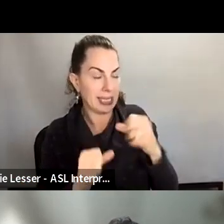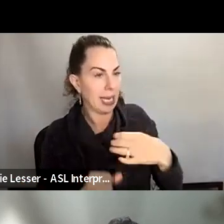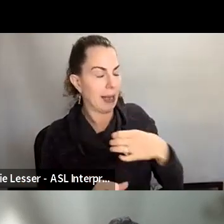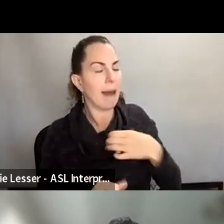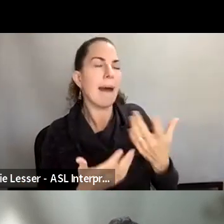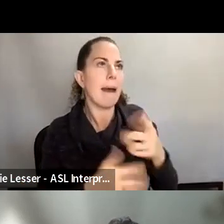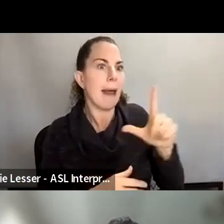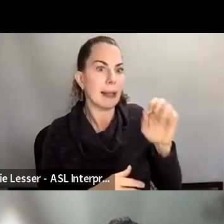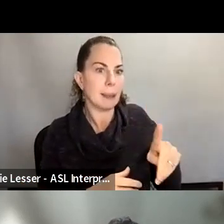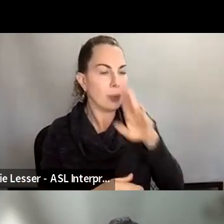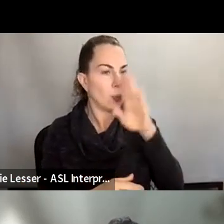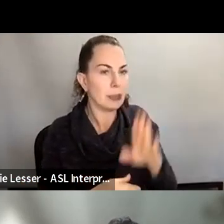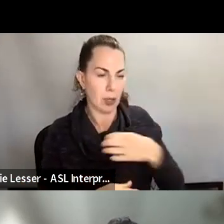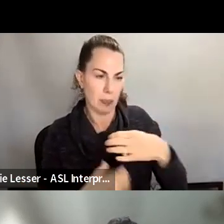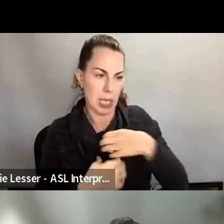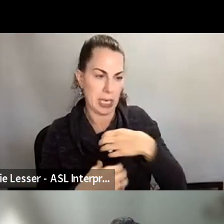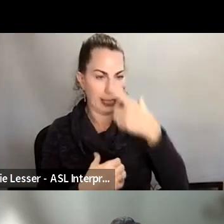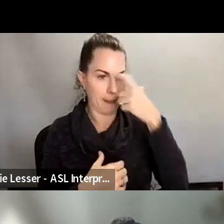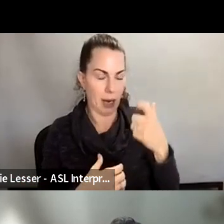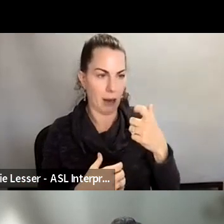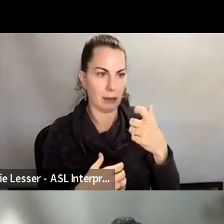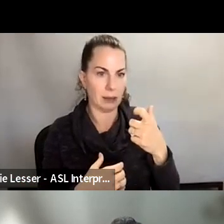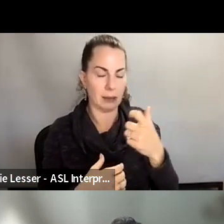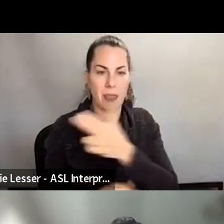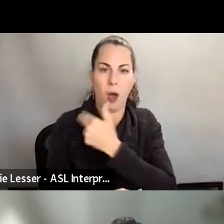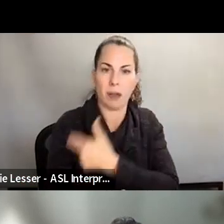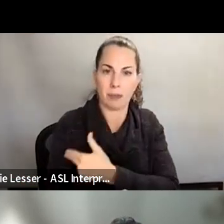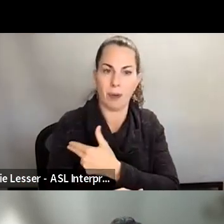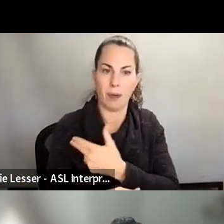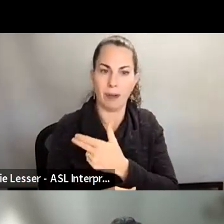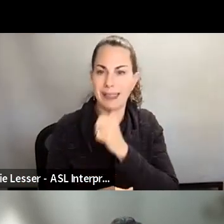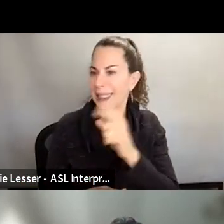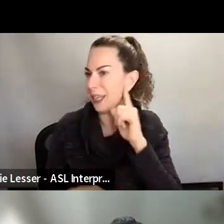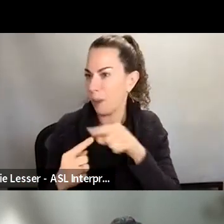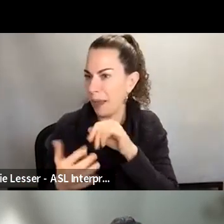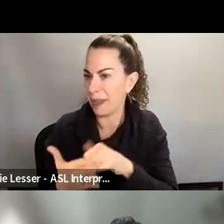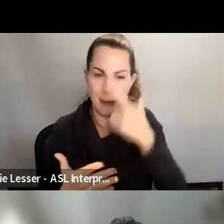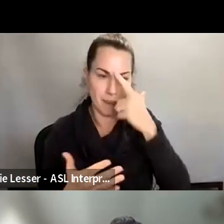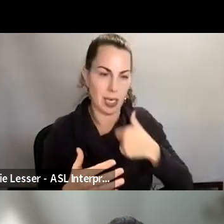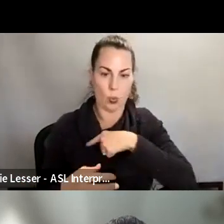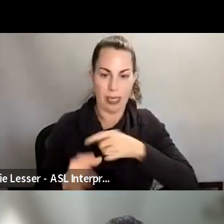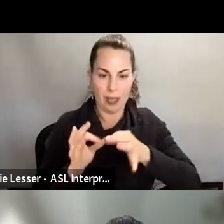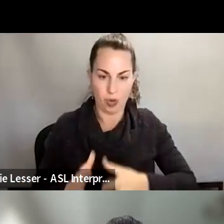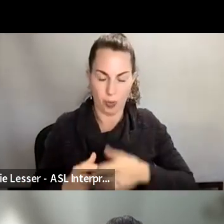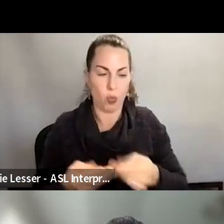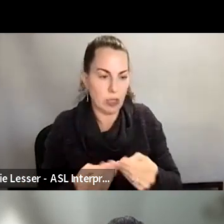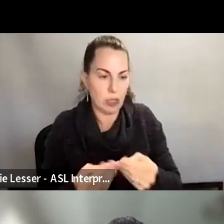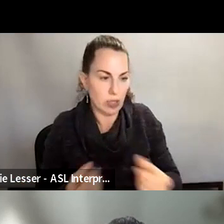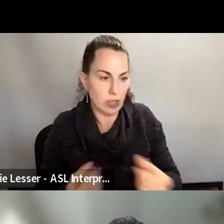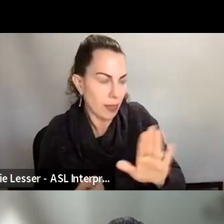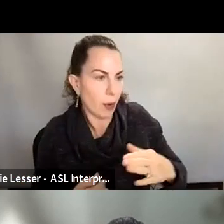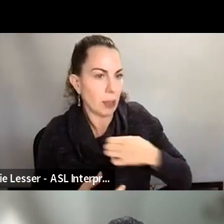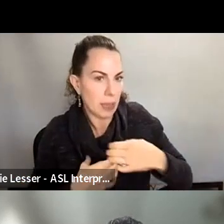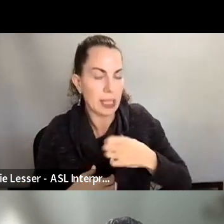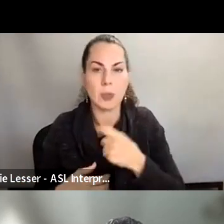according to the hospital, because we were resolving and mitigating all the complaints. So they weren't hearing about him. So have the patient advocate come down,